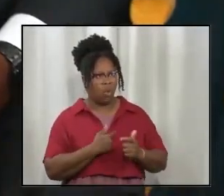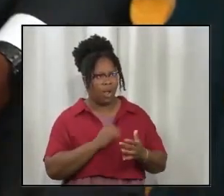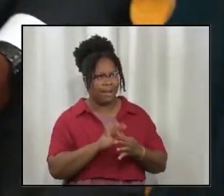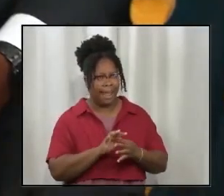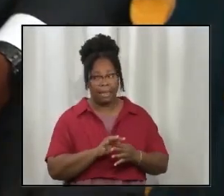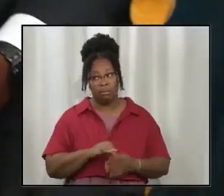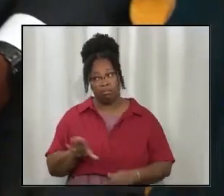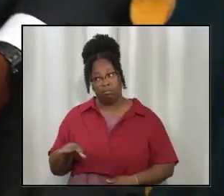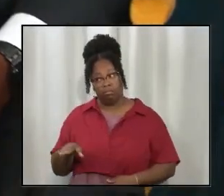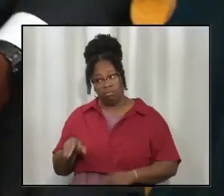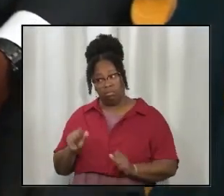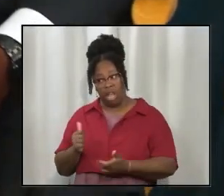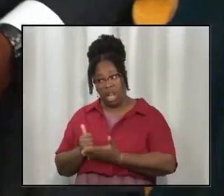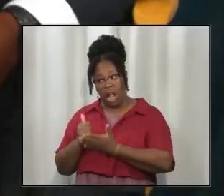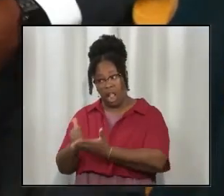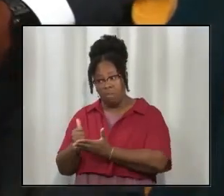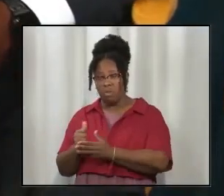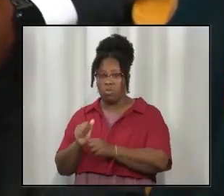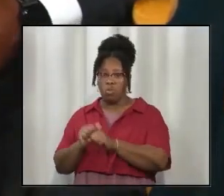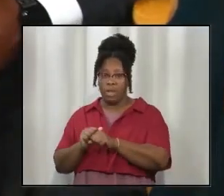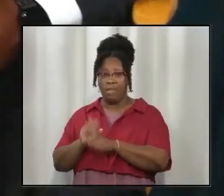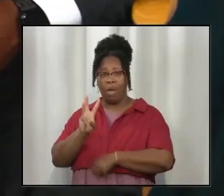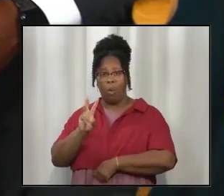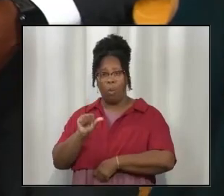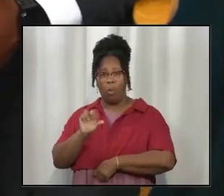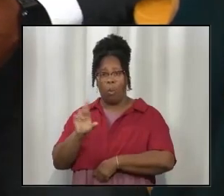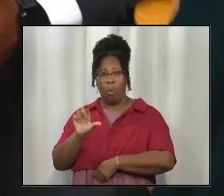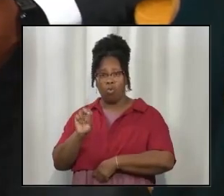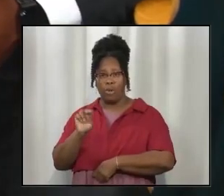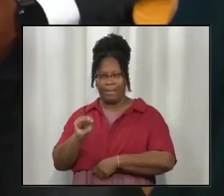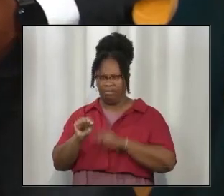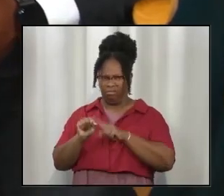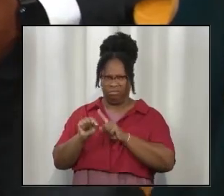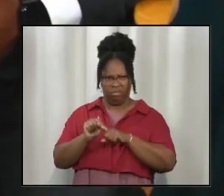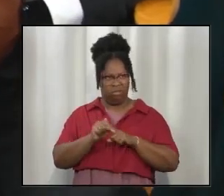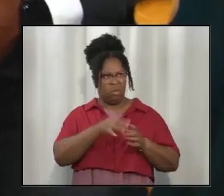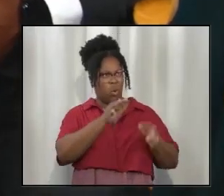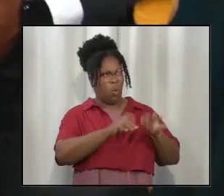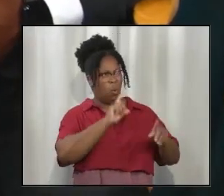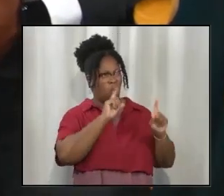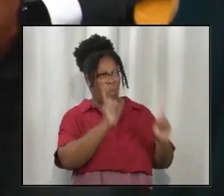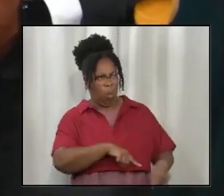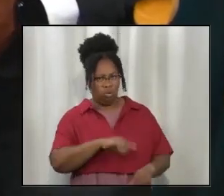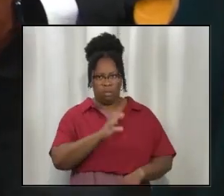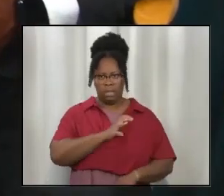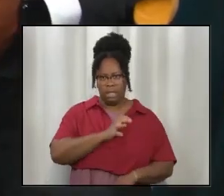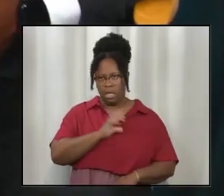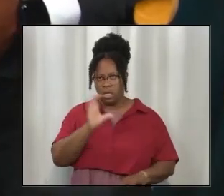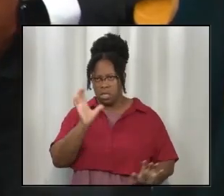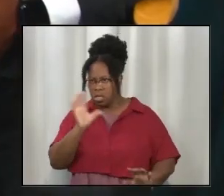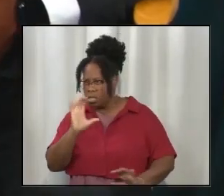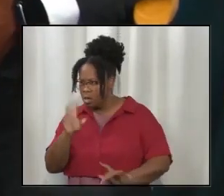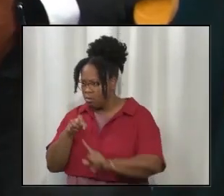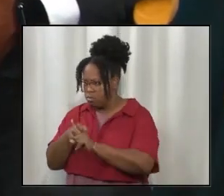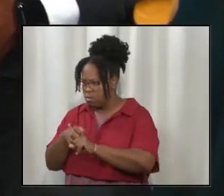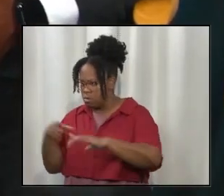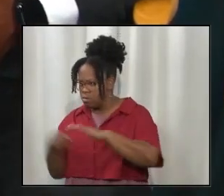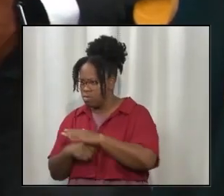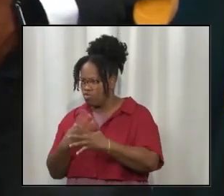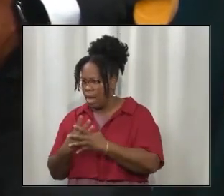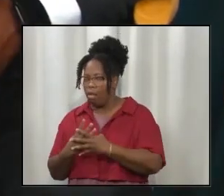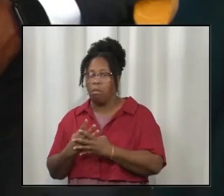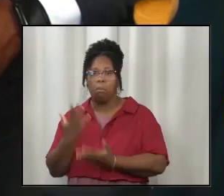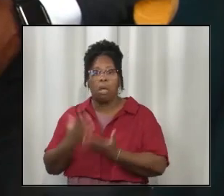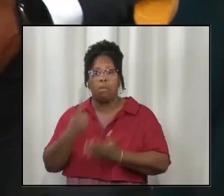them we can help them with their warrants, with their low-level criminal conduct. They may have forgot to come to court 2 years ago. Right.